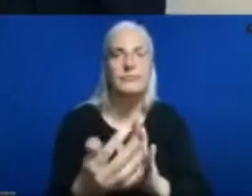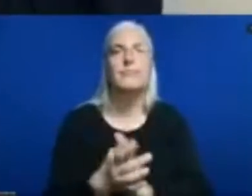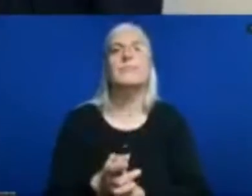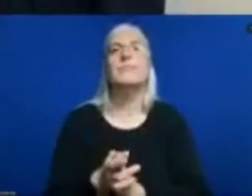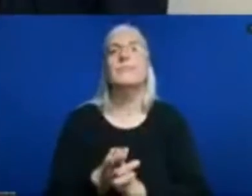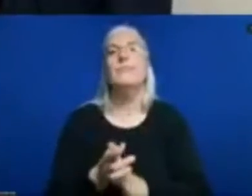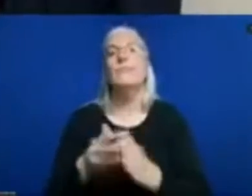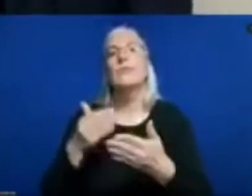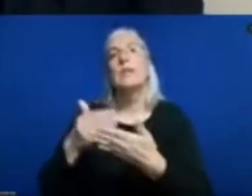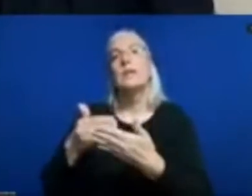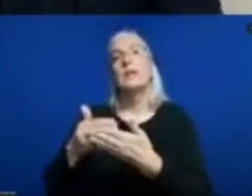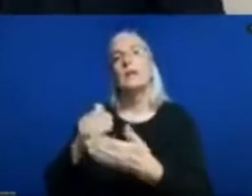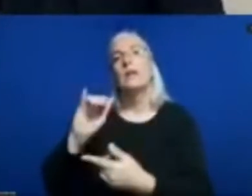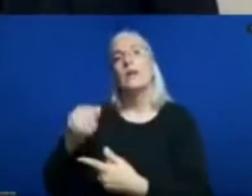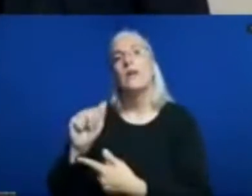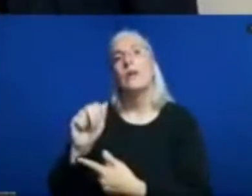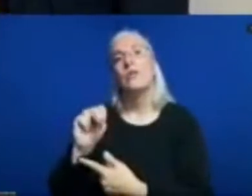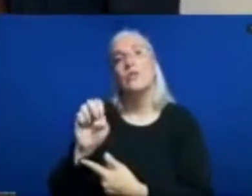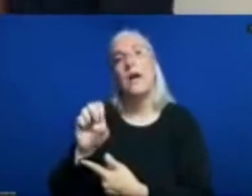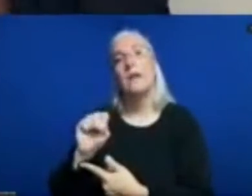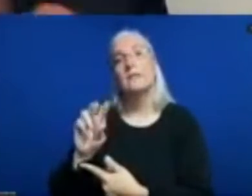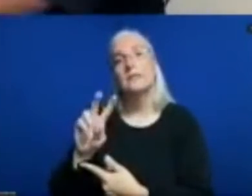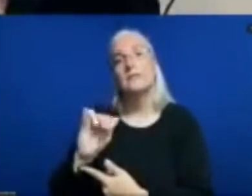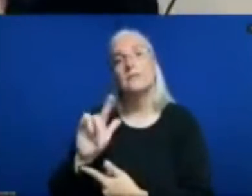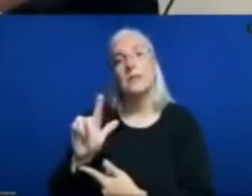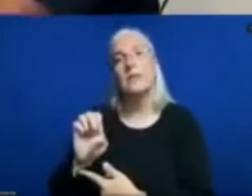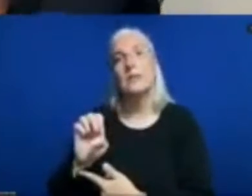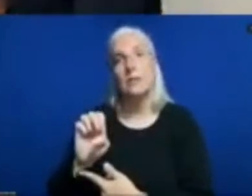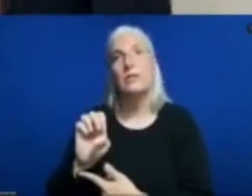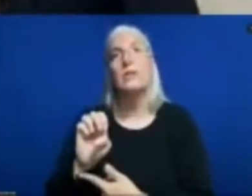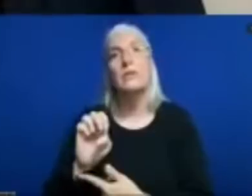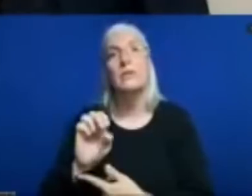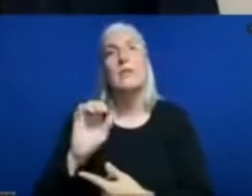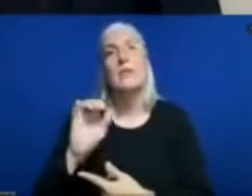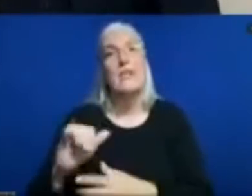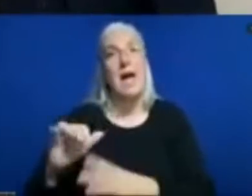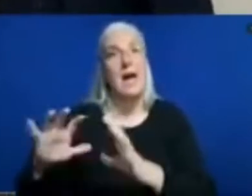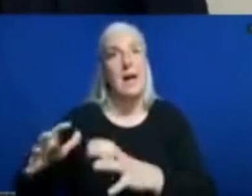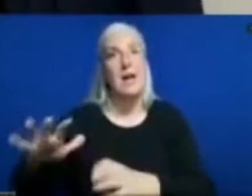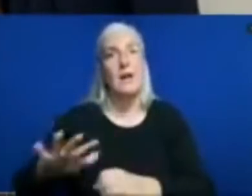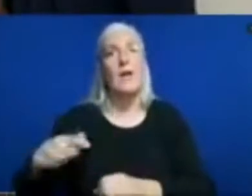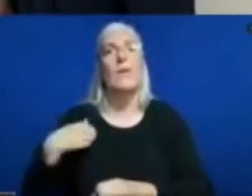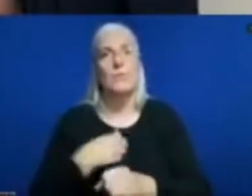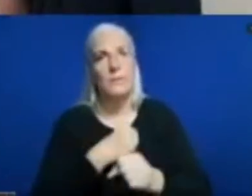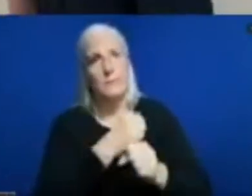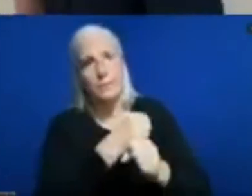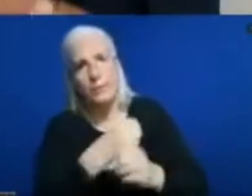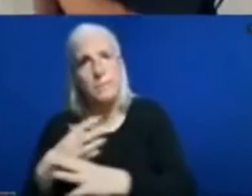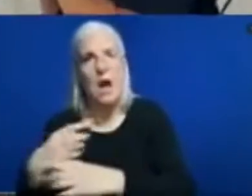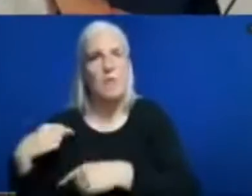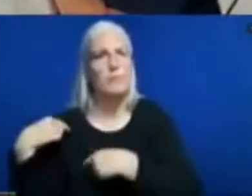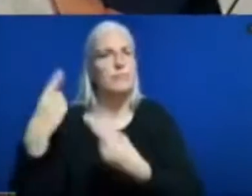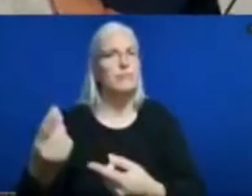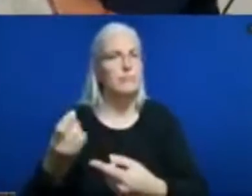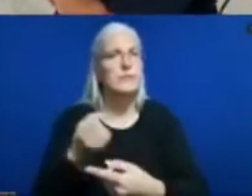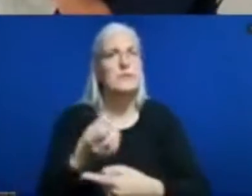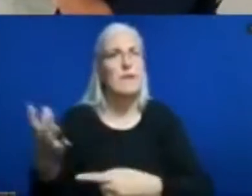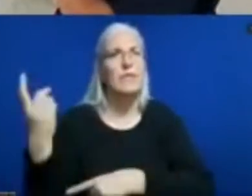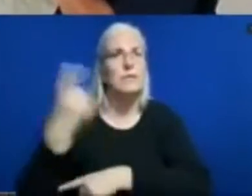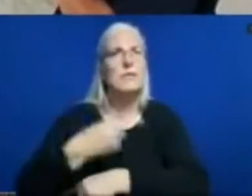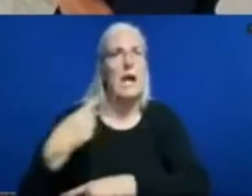been preparing for a number of days. We did have the incursion of the fire from the spot fire a couple days ago. That